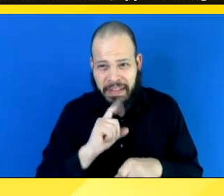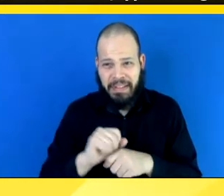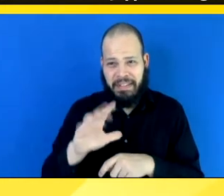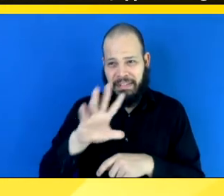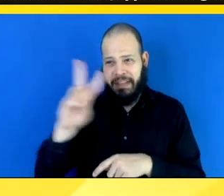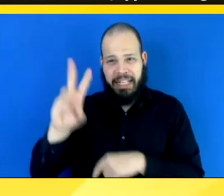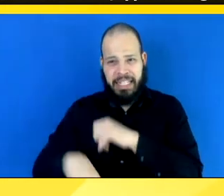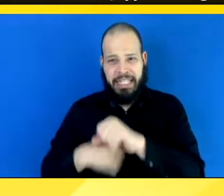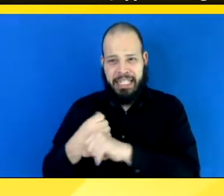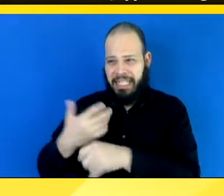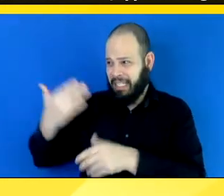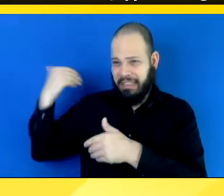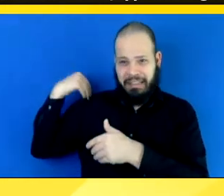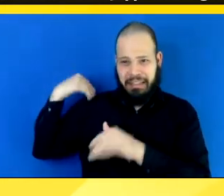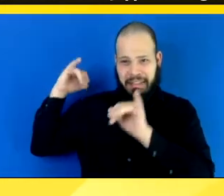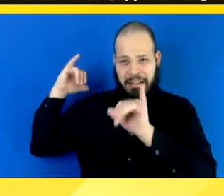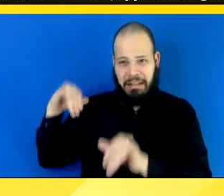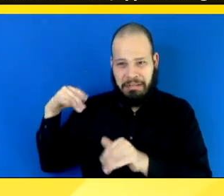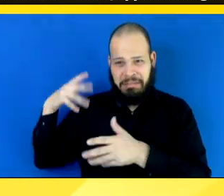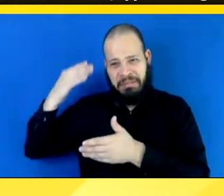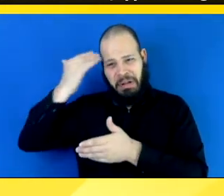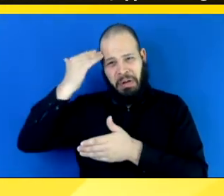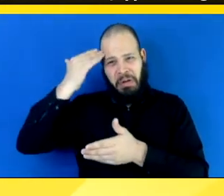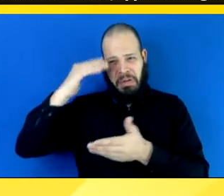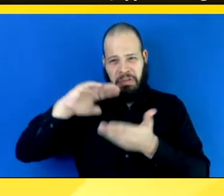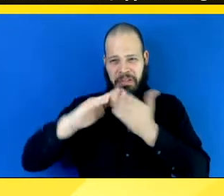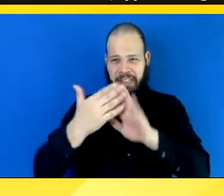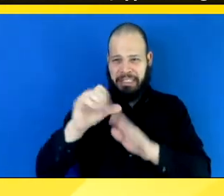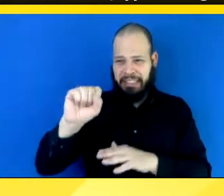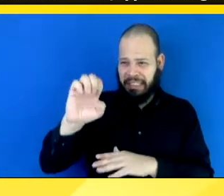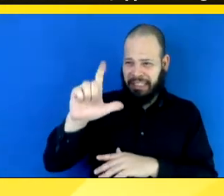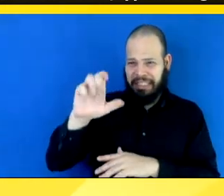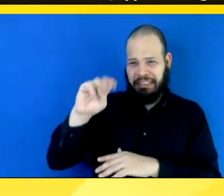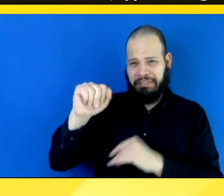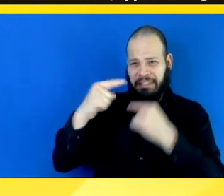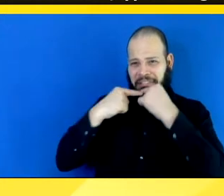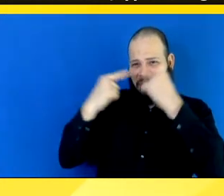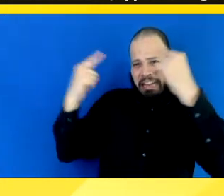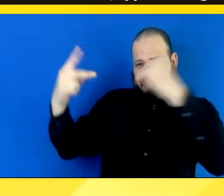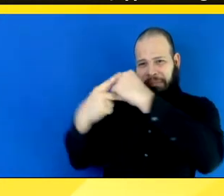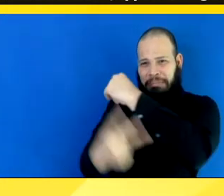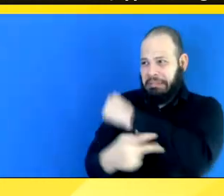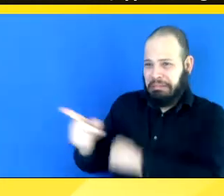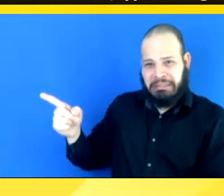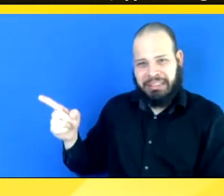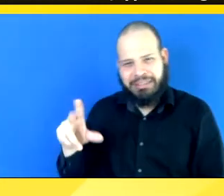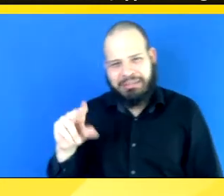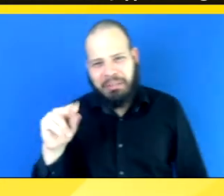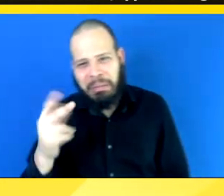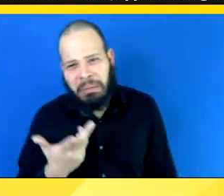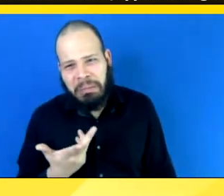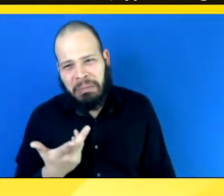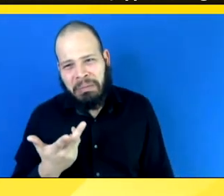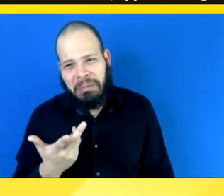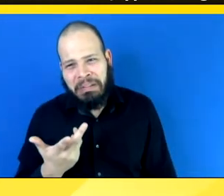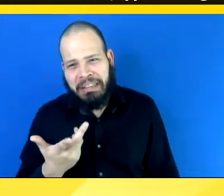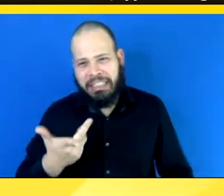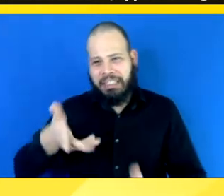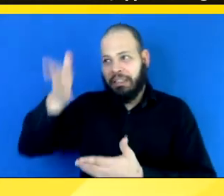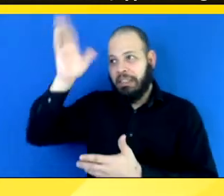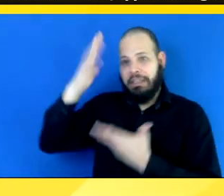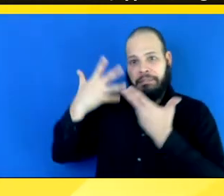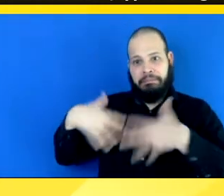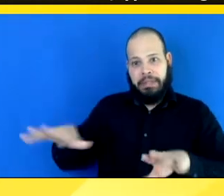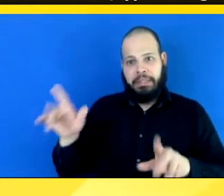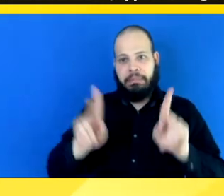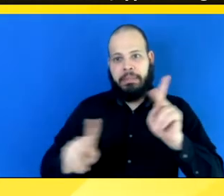know it. But when God got through, hey, when the people got through, when they organized